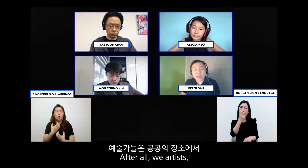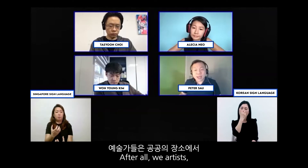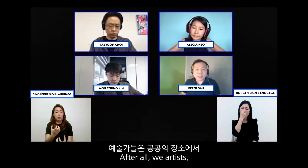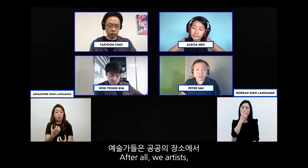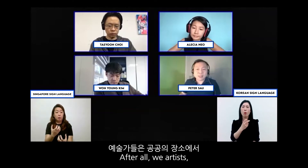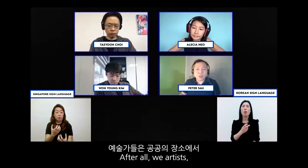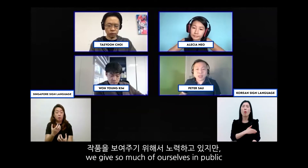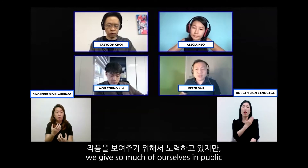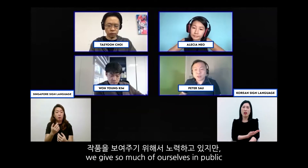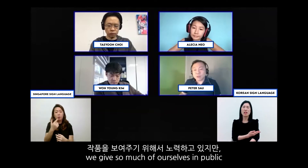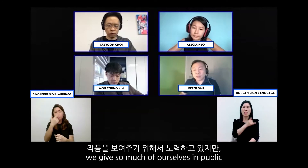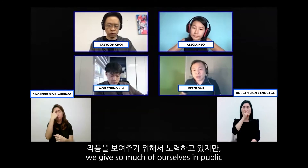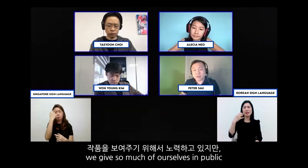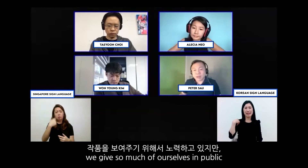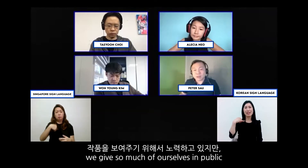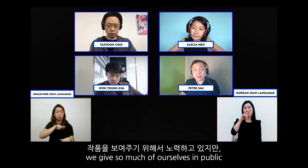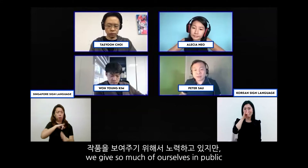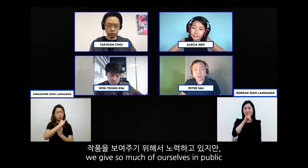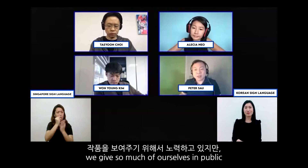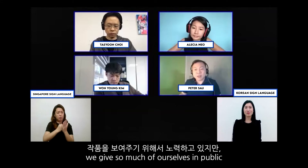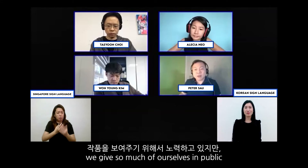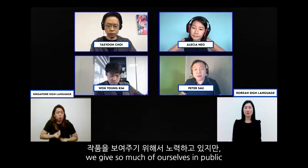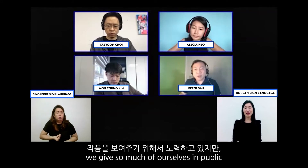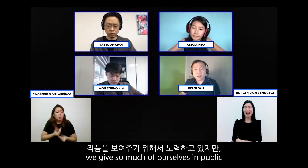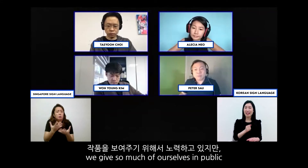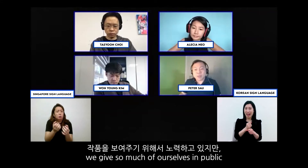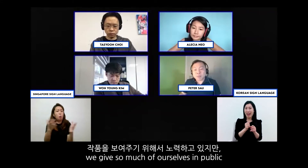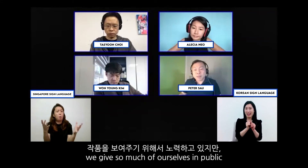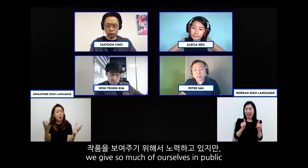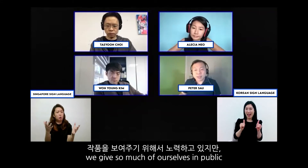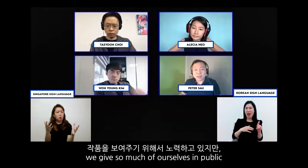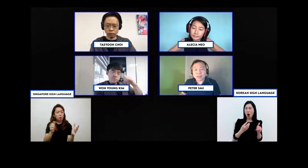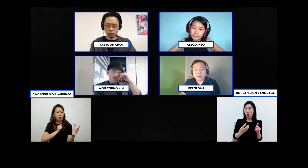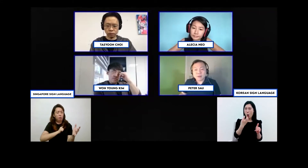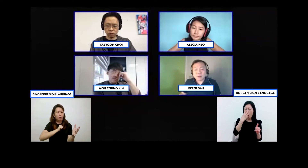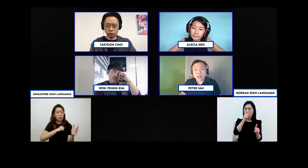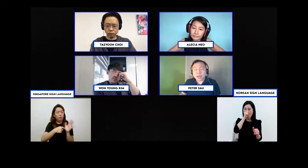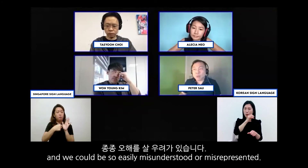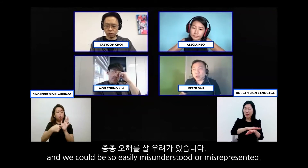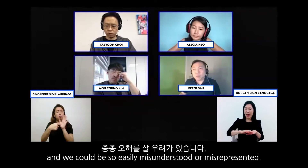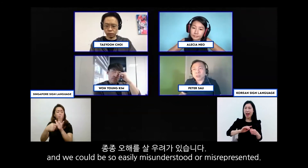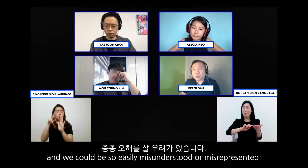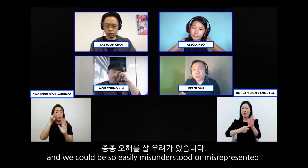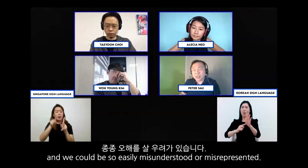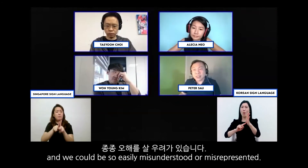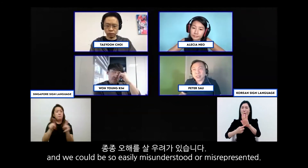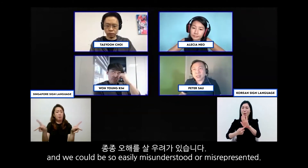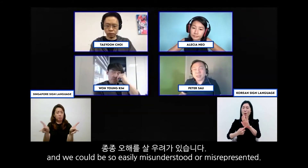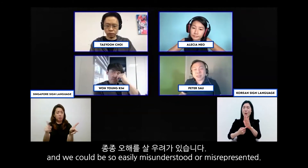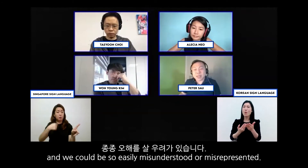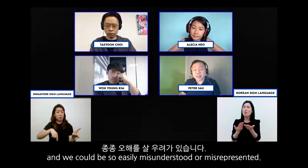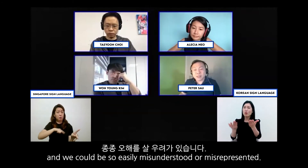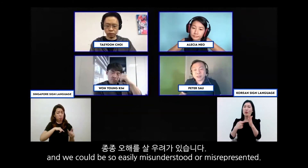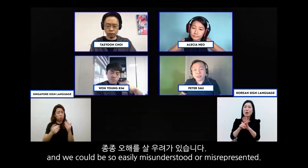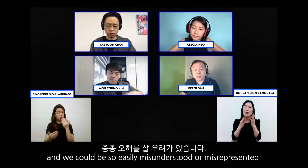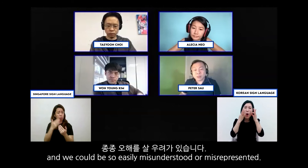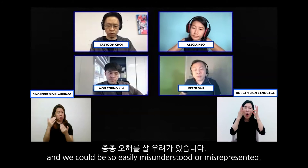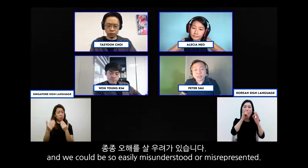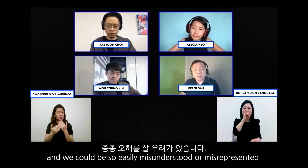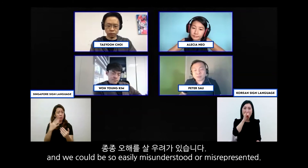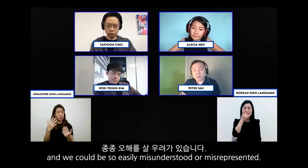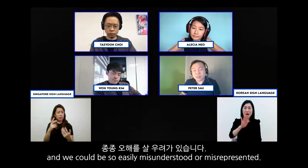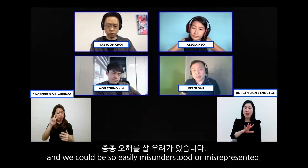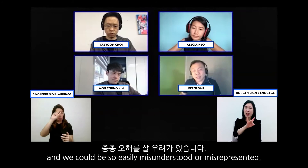all, we artists, we give so much of ourselves in public. And we could be so easily misunderstood